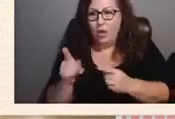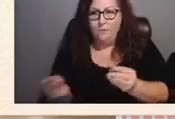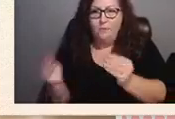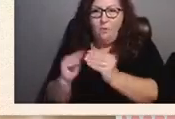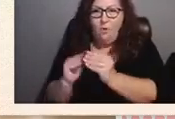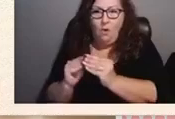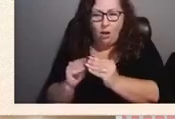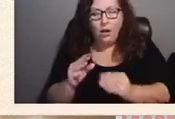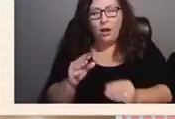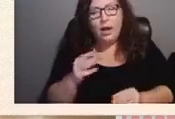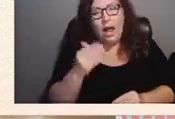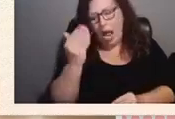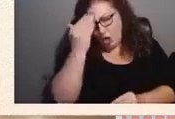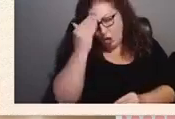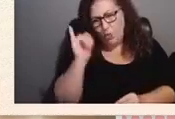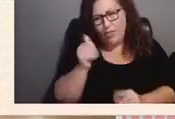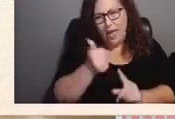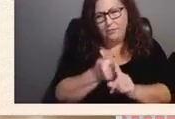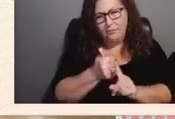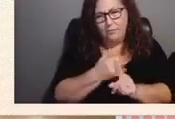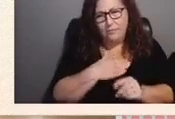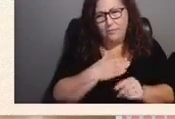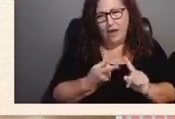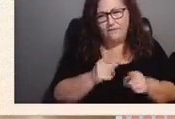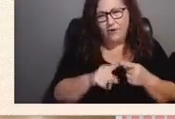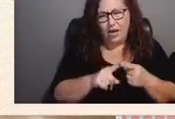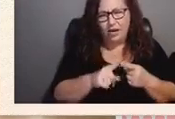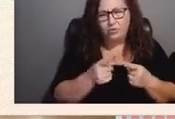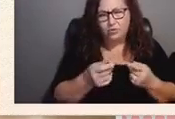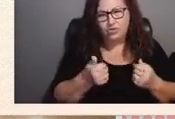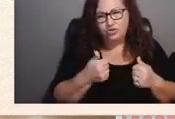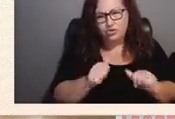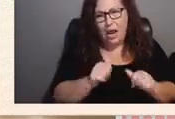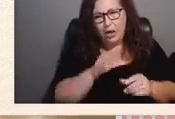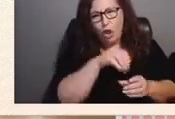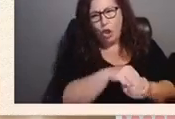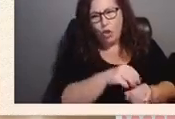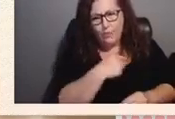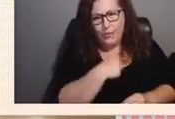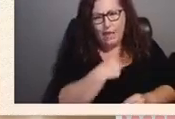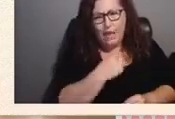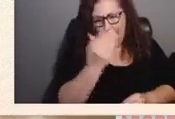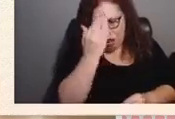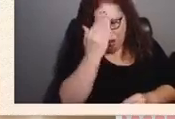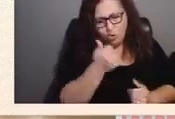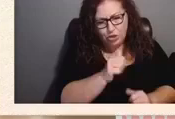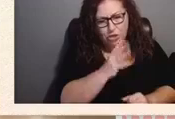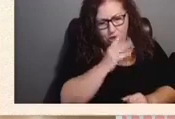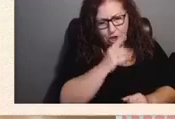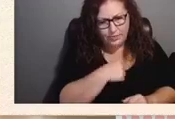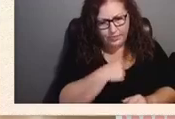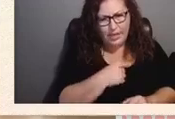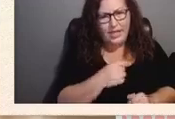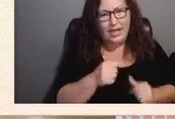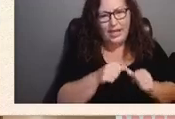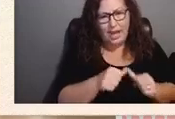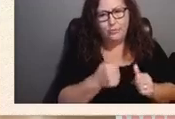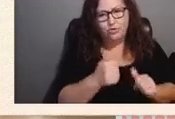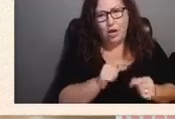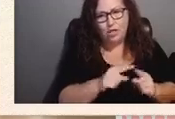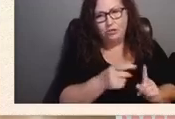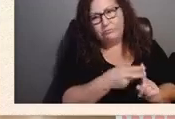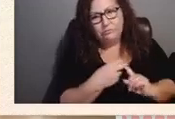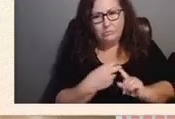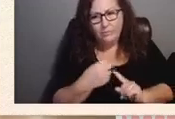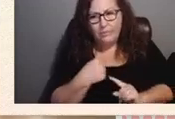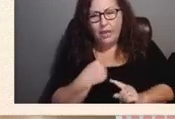he was trying to be inclusive. I knew he was trying to talk to me. He kept trying to bring me into it. But it was hard